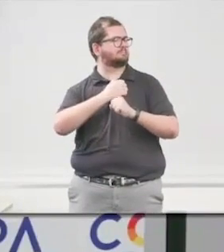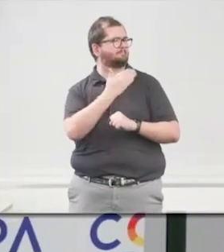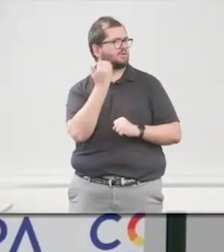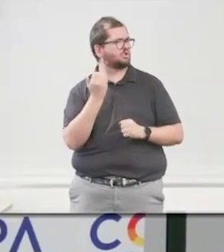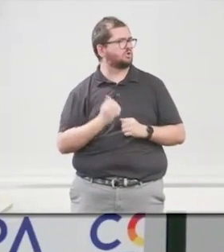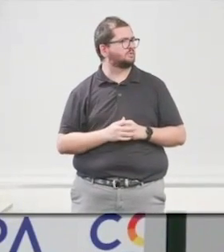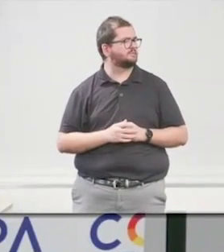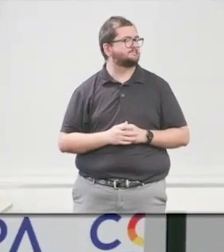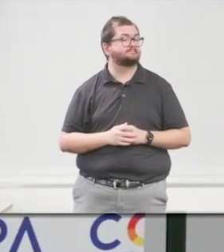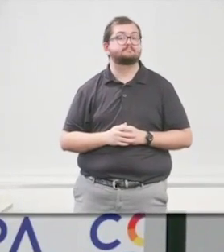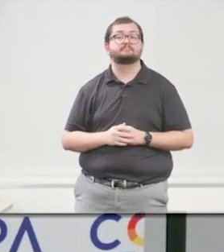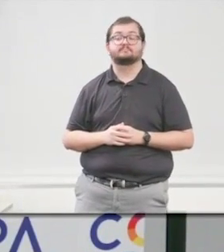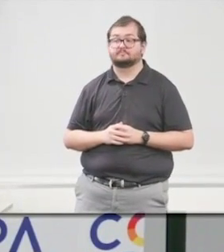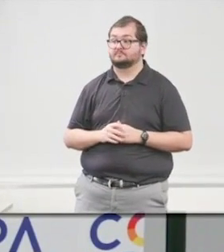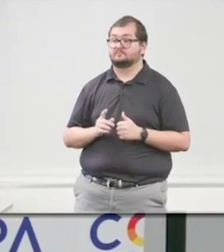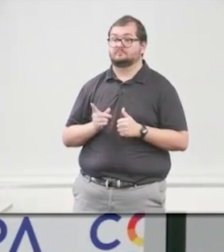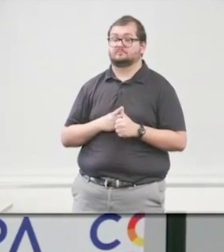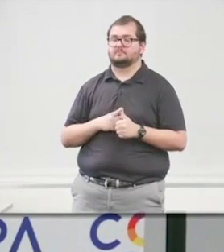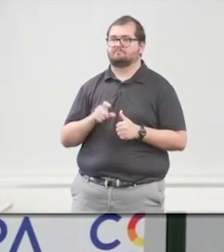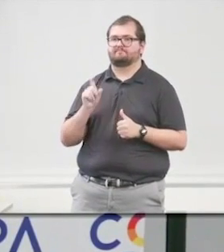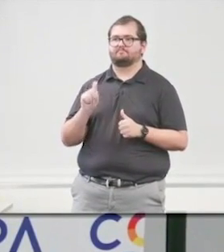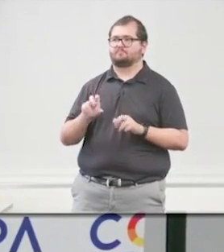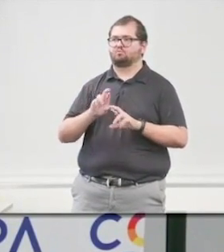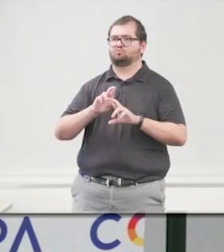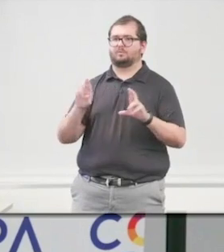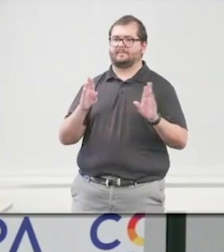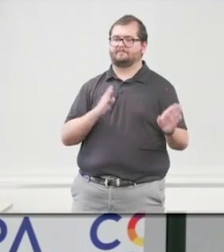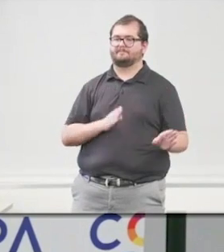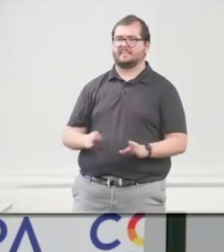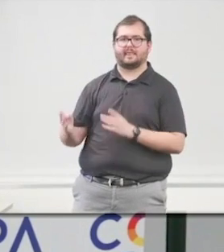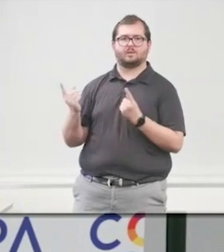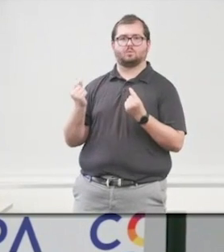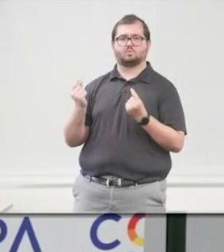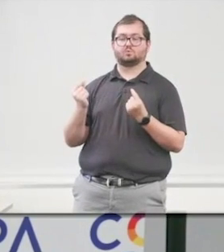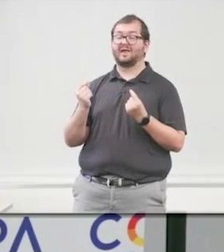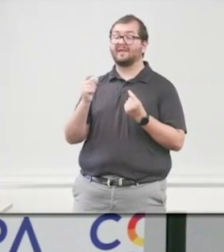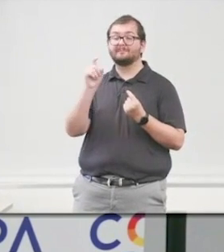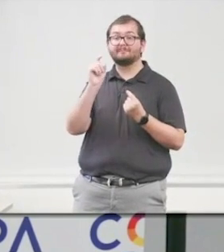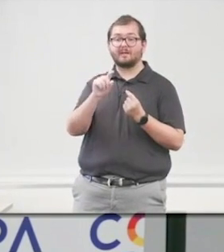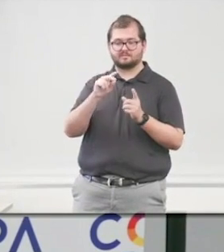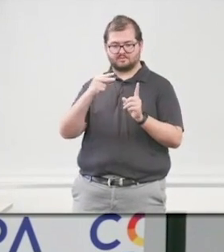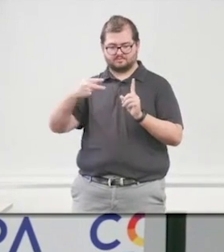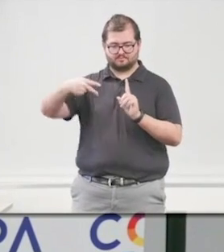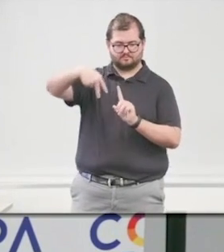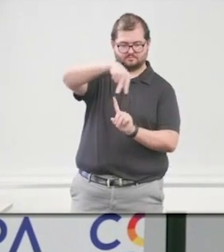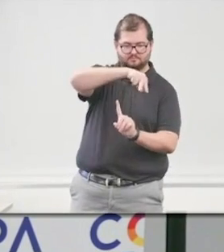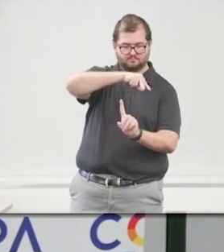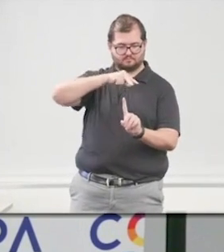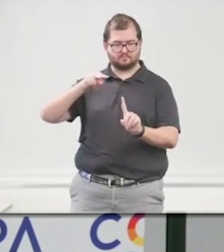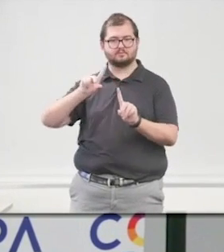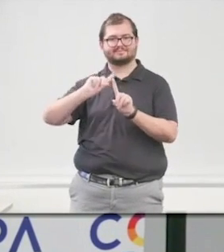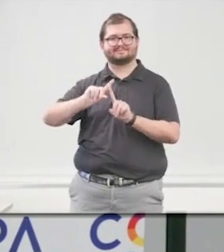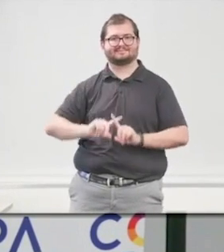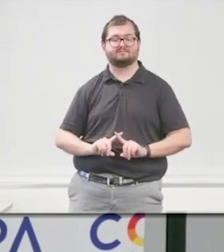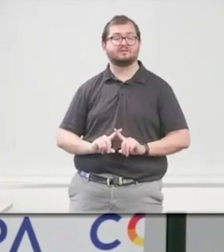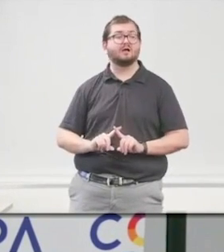one, I think you need to have a plan of attack. So you need to have a multi-dimensional approach that touches on a lot of the things that we've